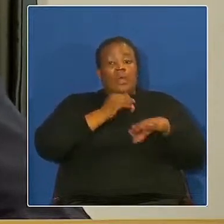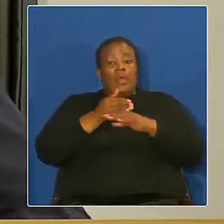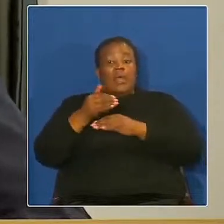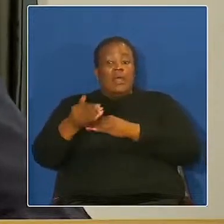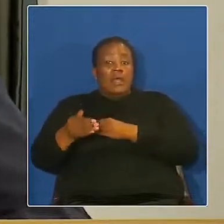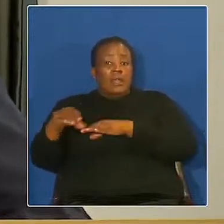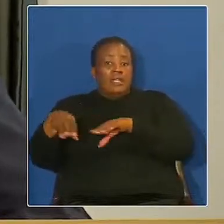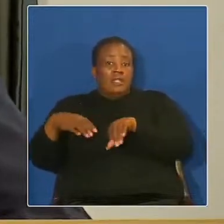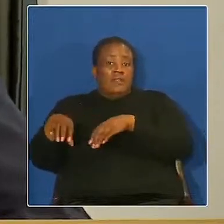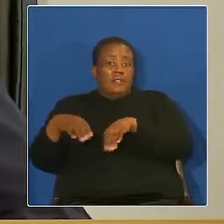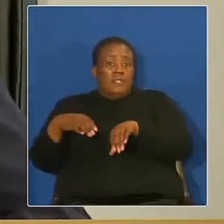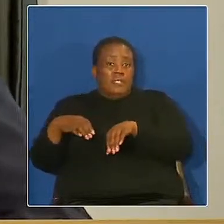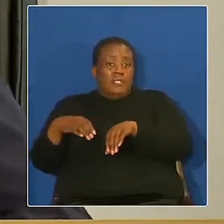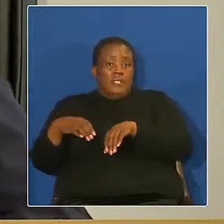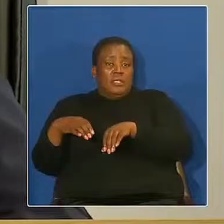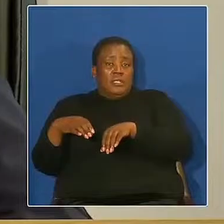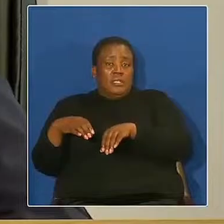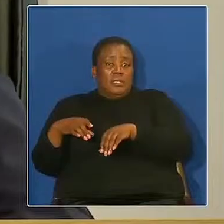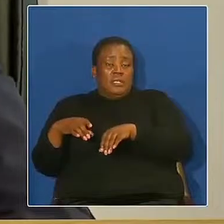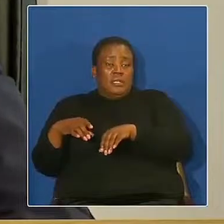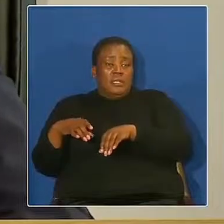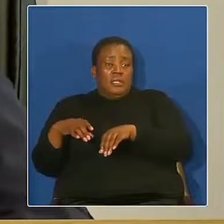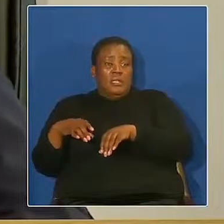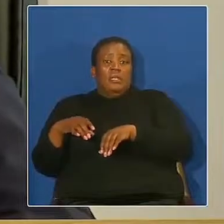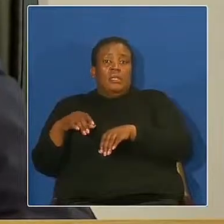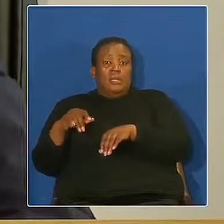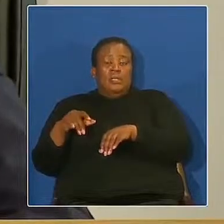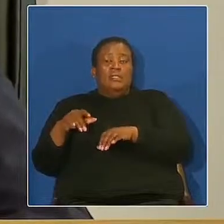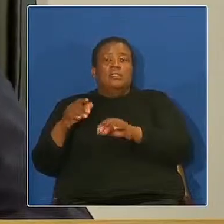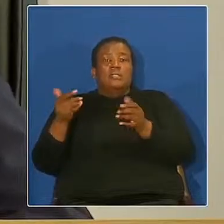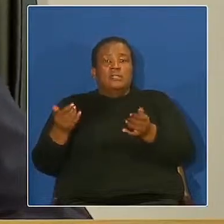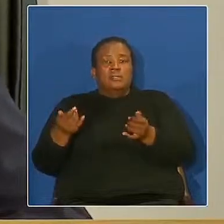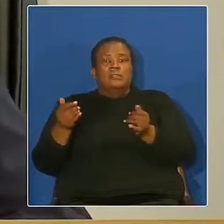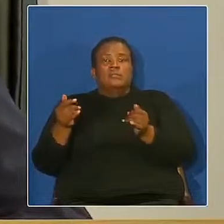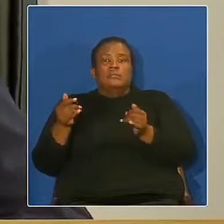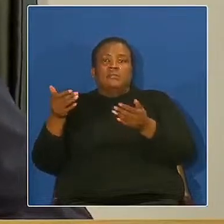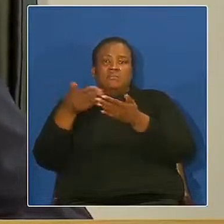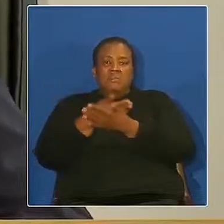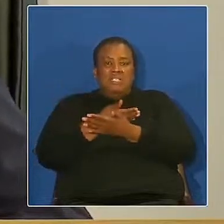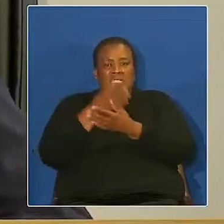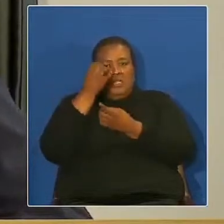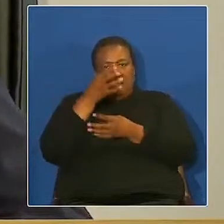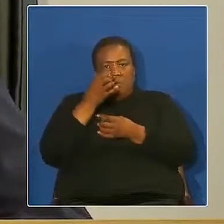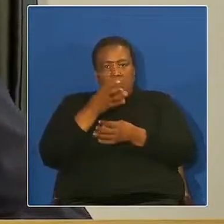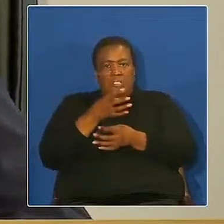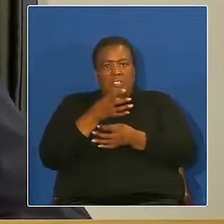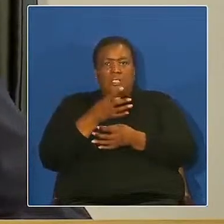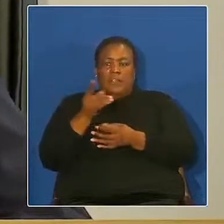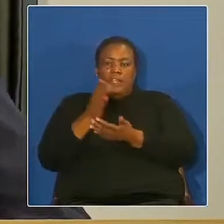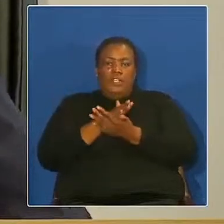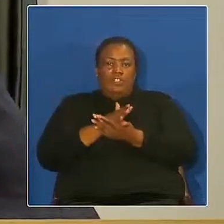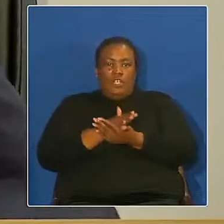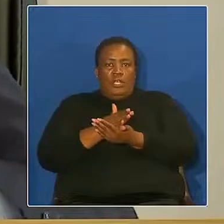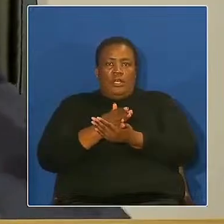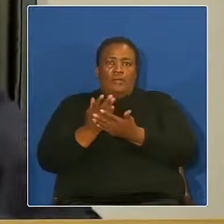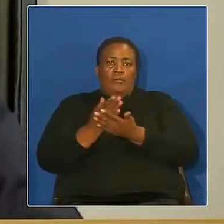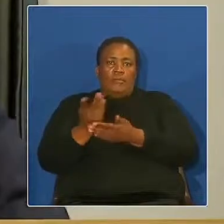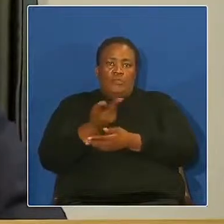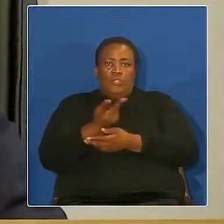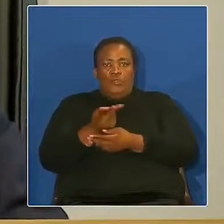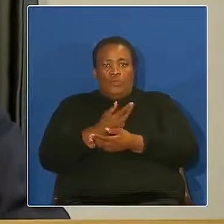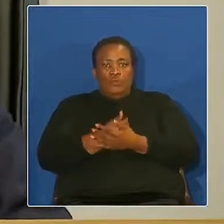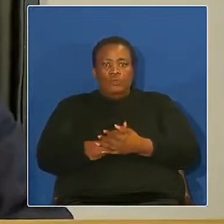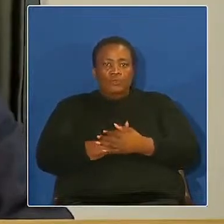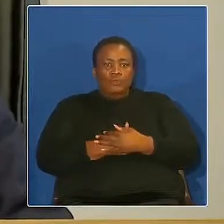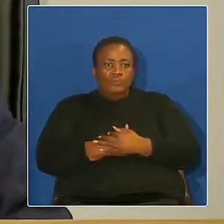post-activities, it's with regard to this misinformation that they are sharing between them. Thank you.